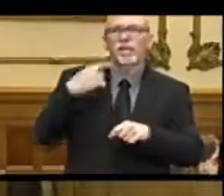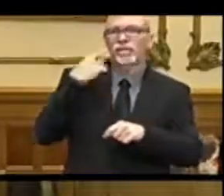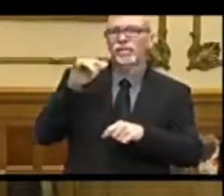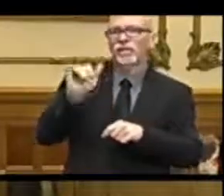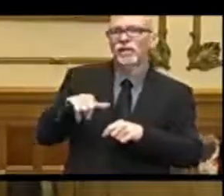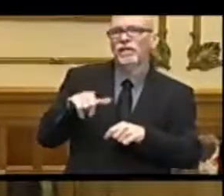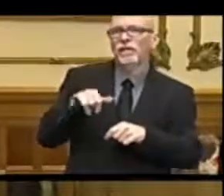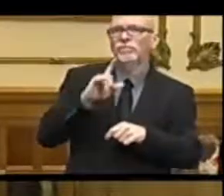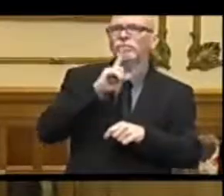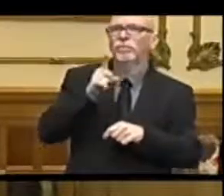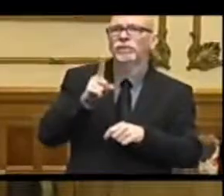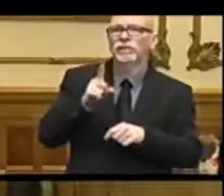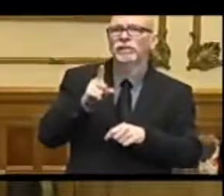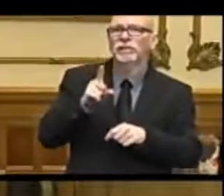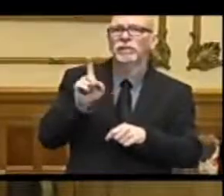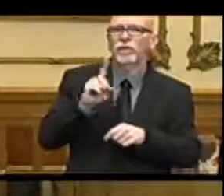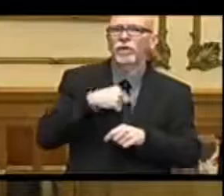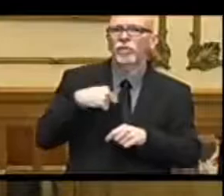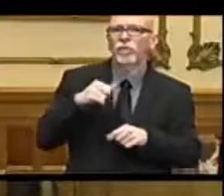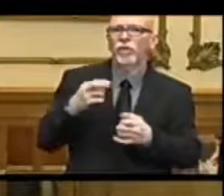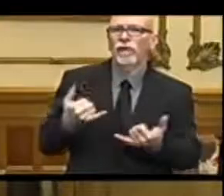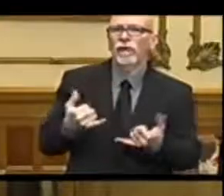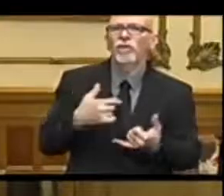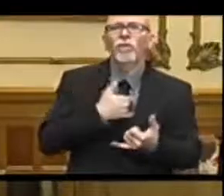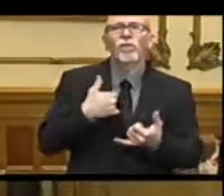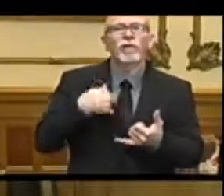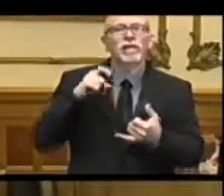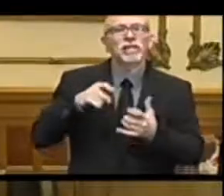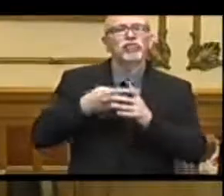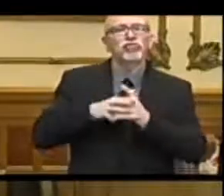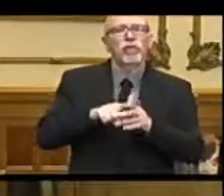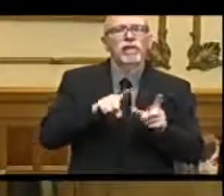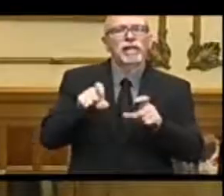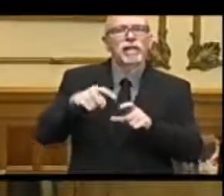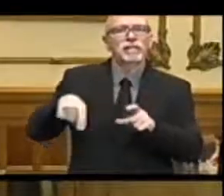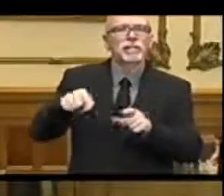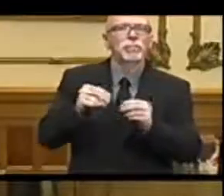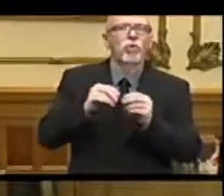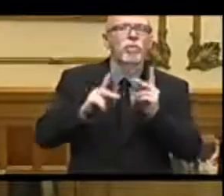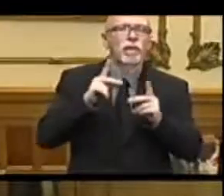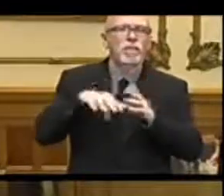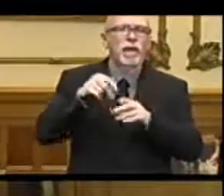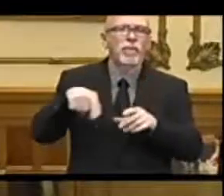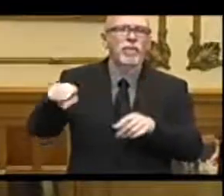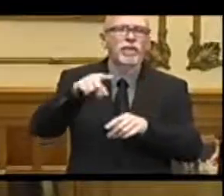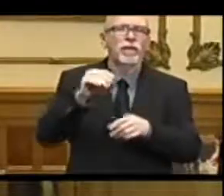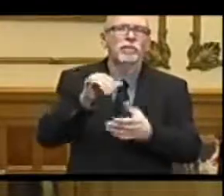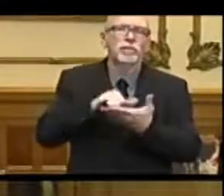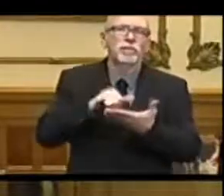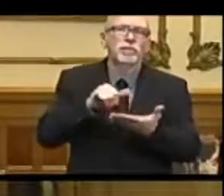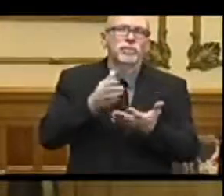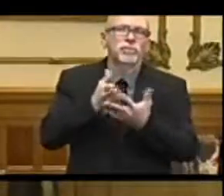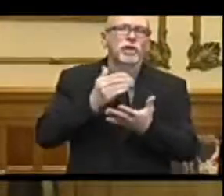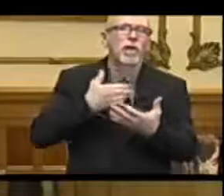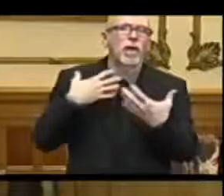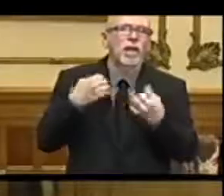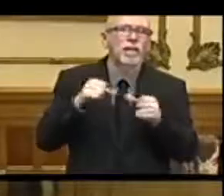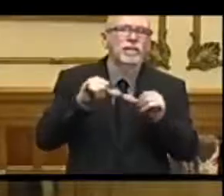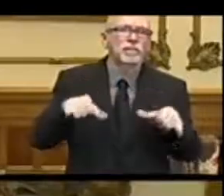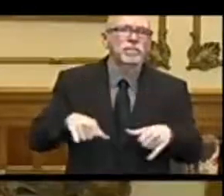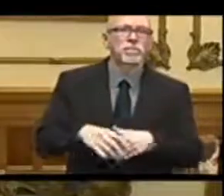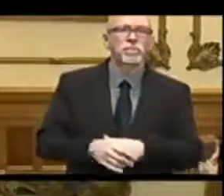that's really where we are right now, is we need to start testing more individuals out there, and that will be through our healthcare